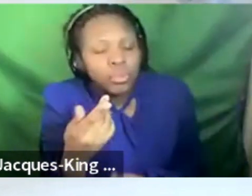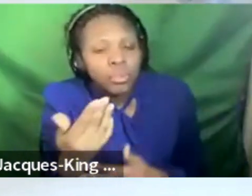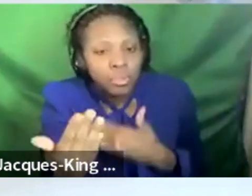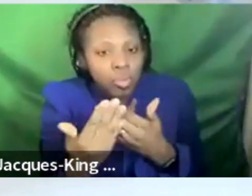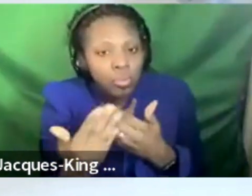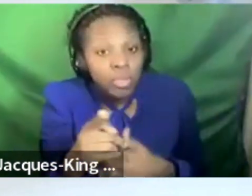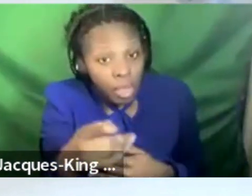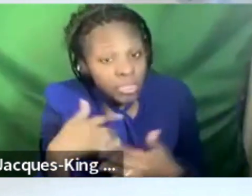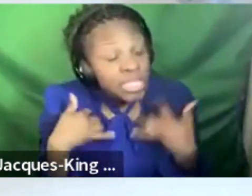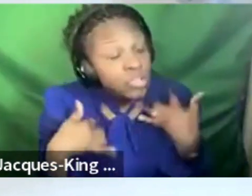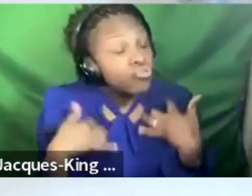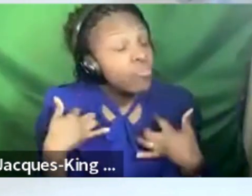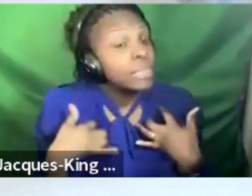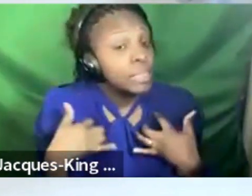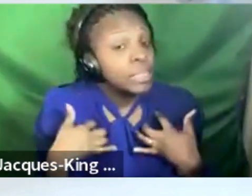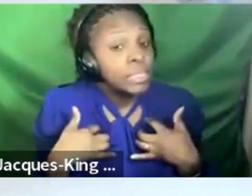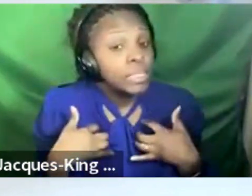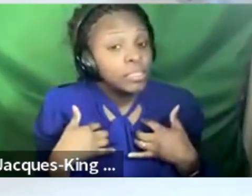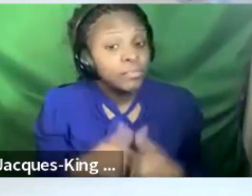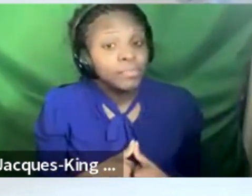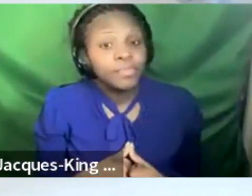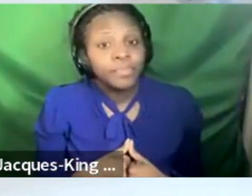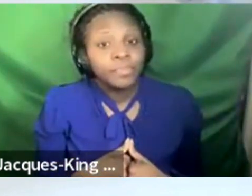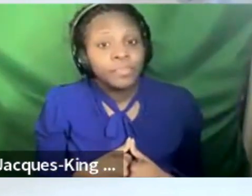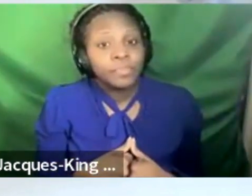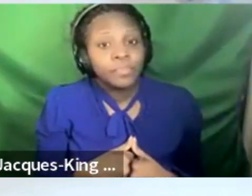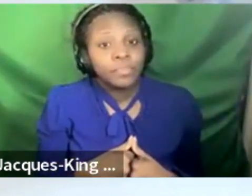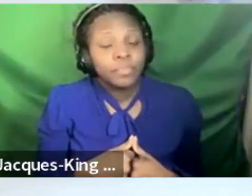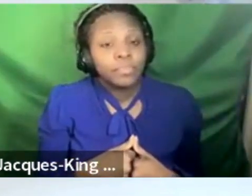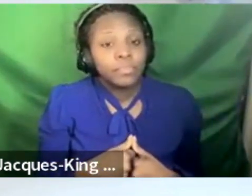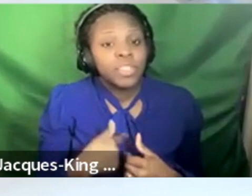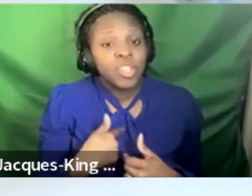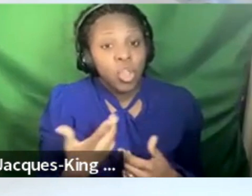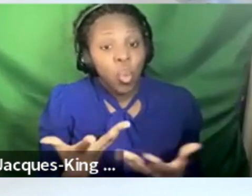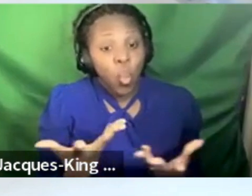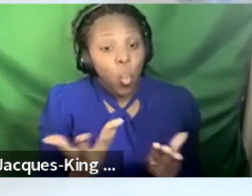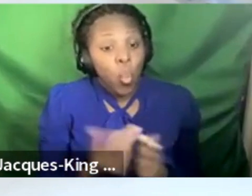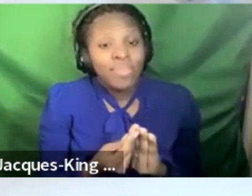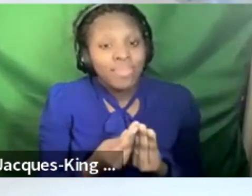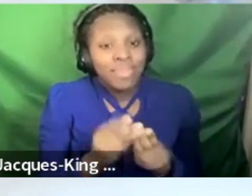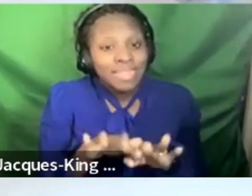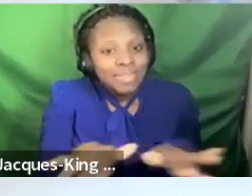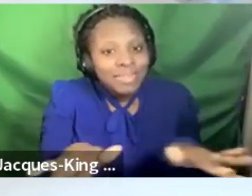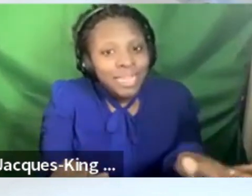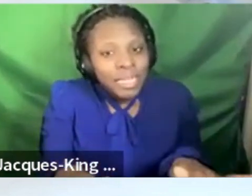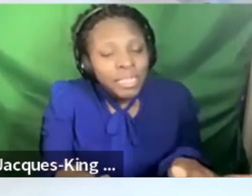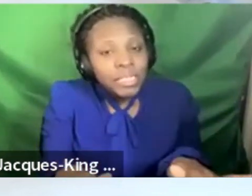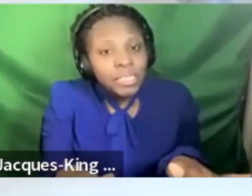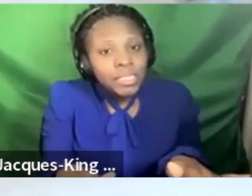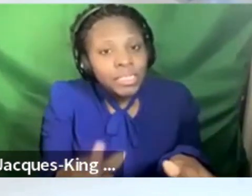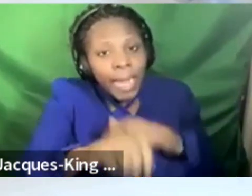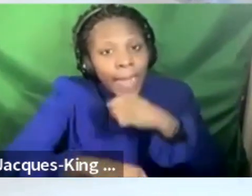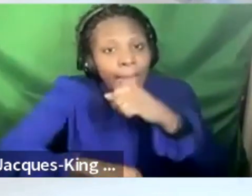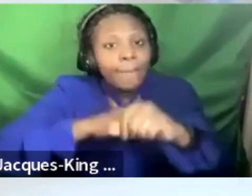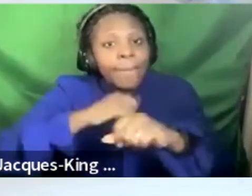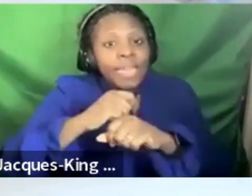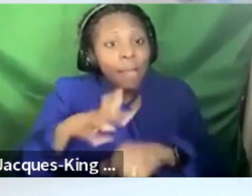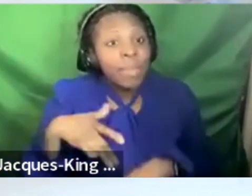when I nearly drowned. It's really, really interesting. And but when he just went, I'm with the